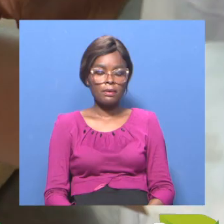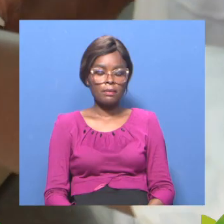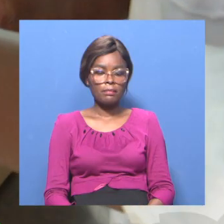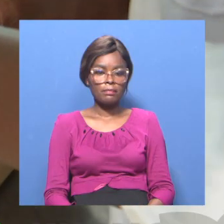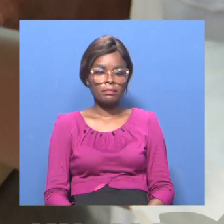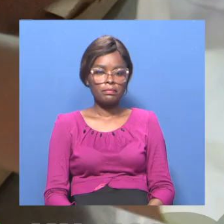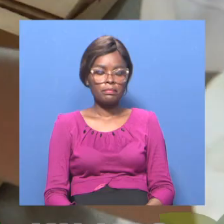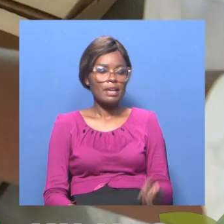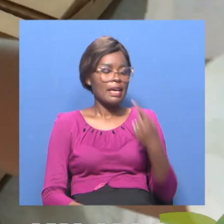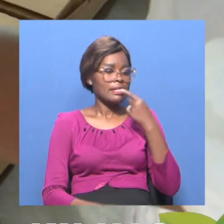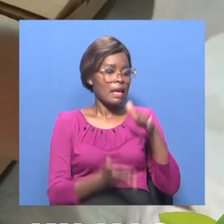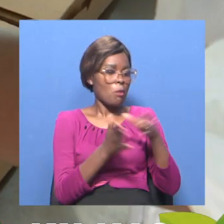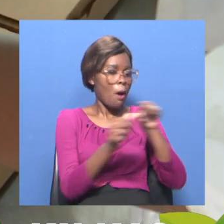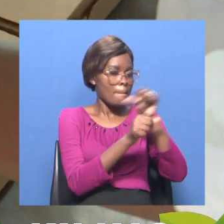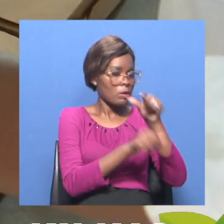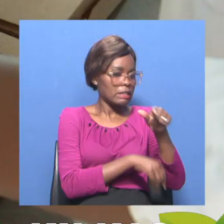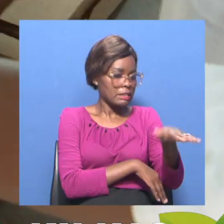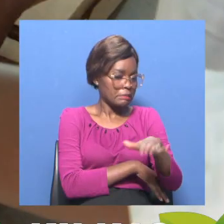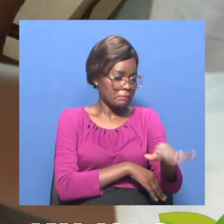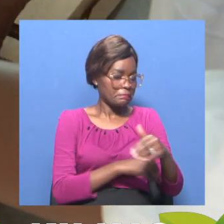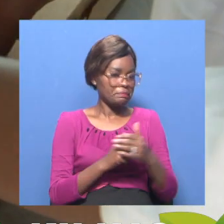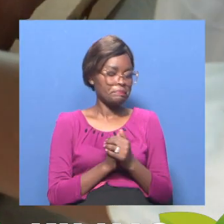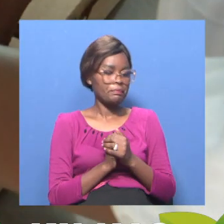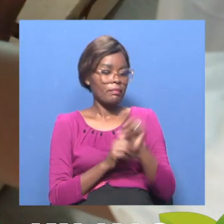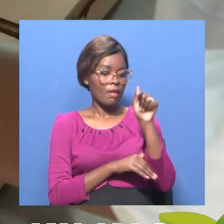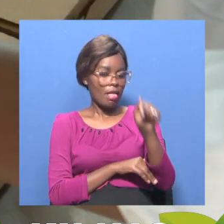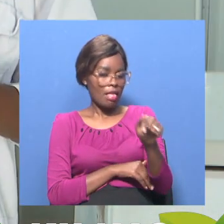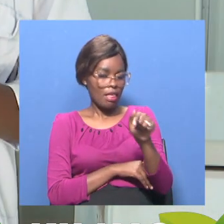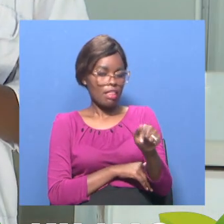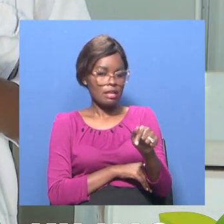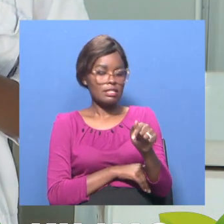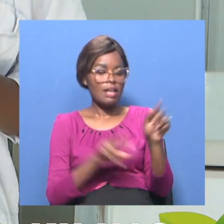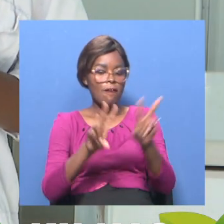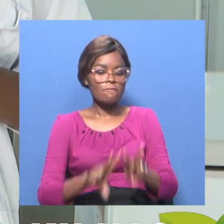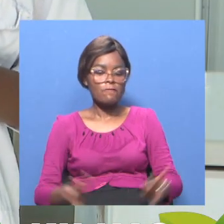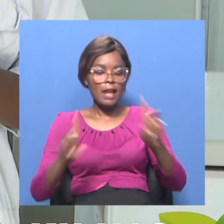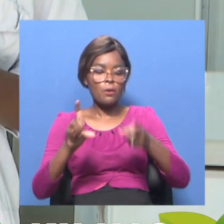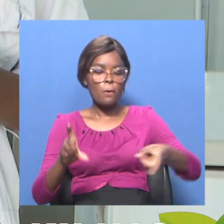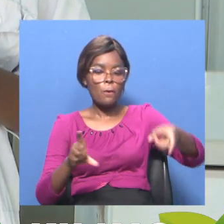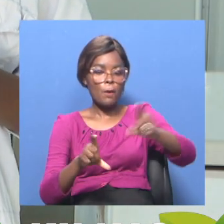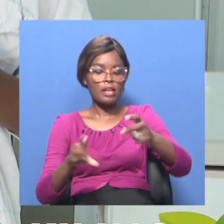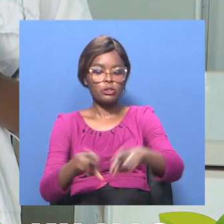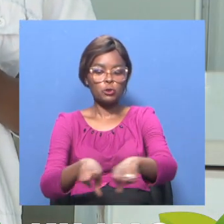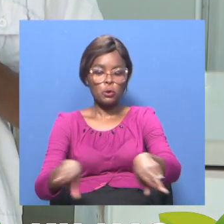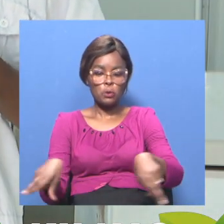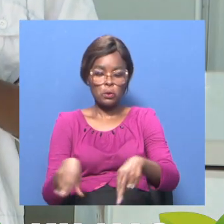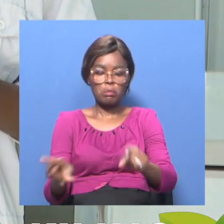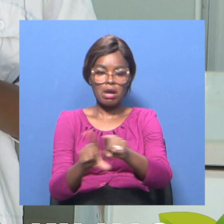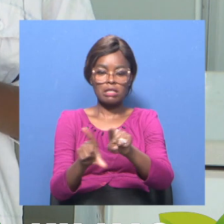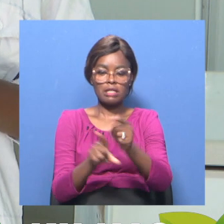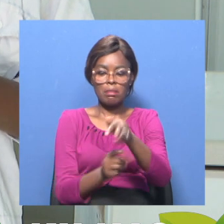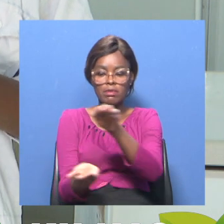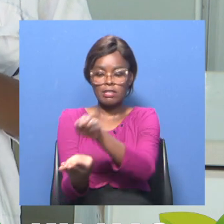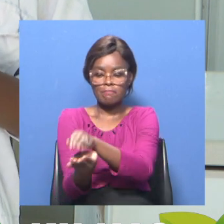Linda, so tell us about this section. Okay, so this is our value addition unit, which also doubles up as our